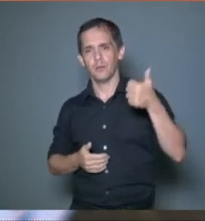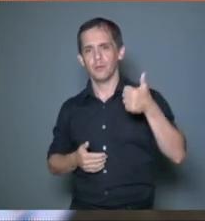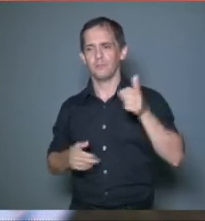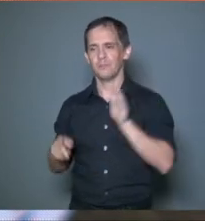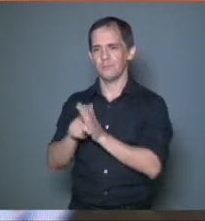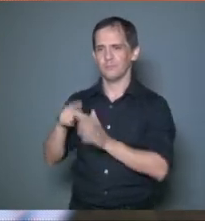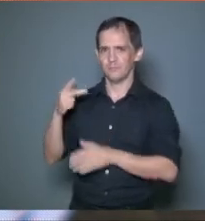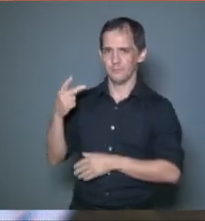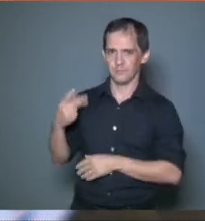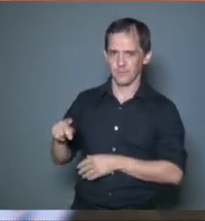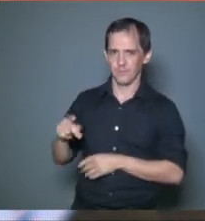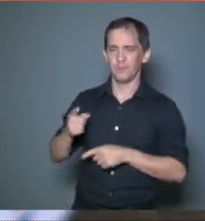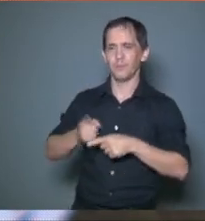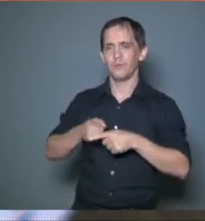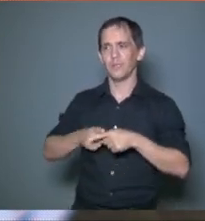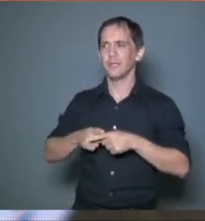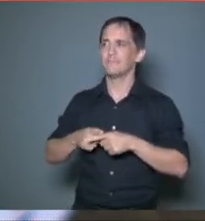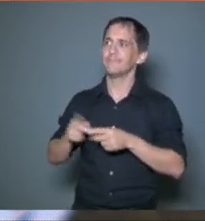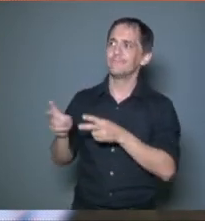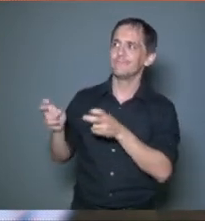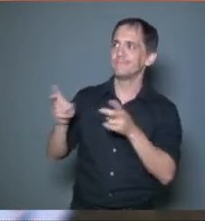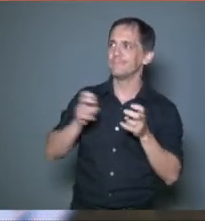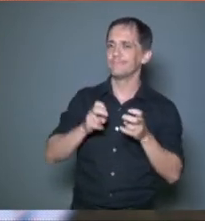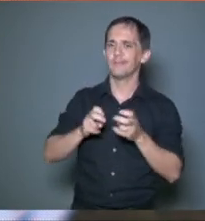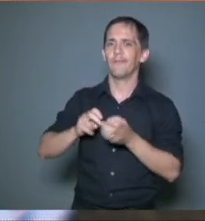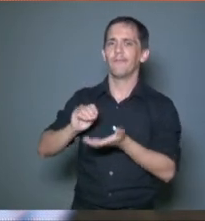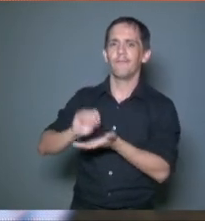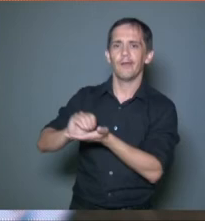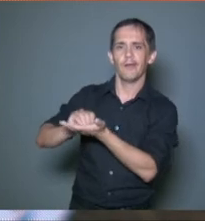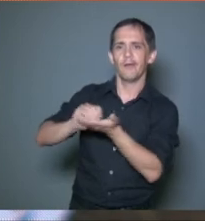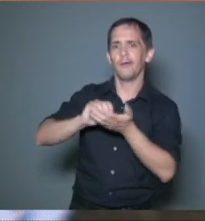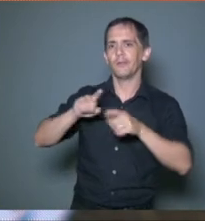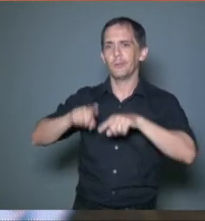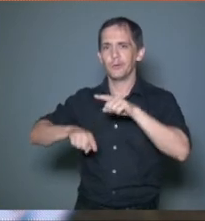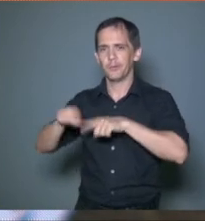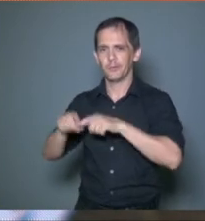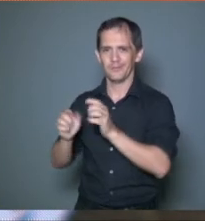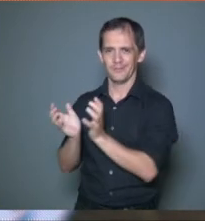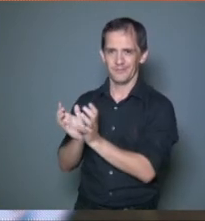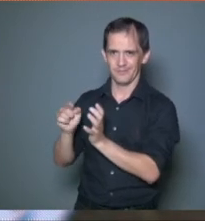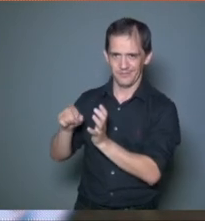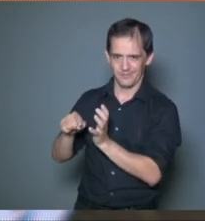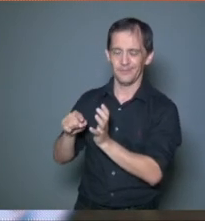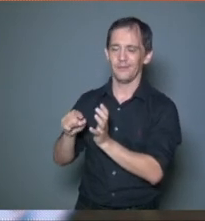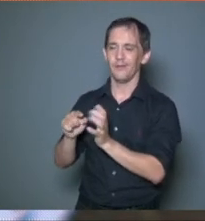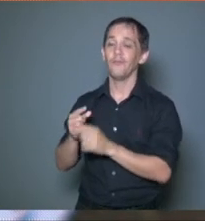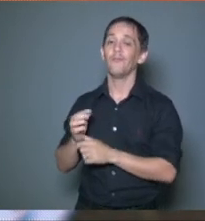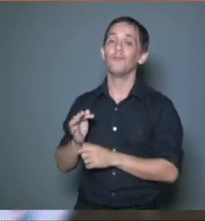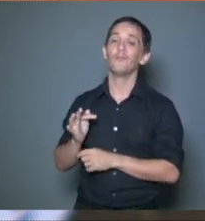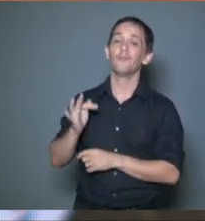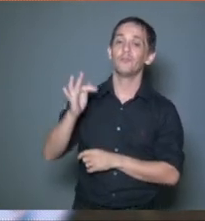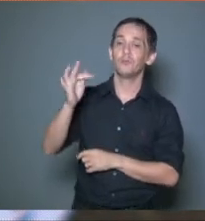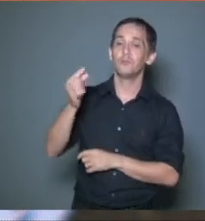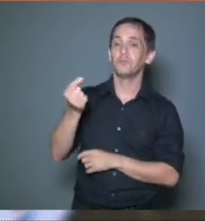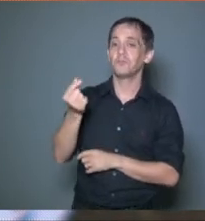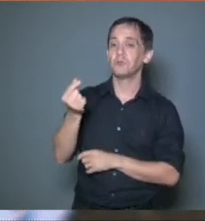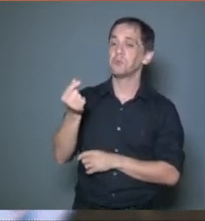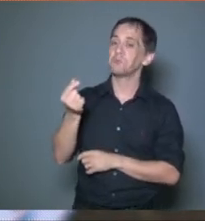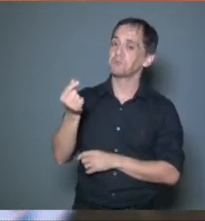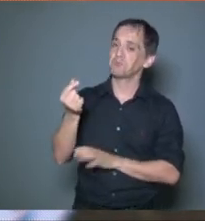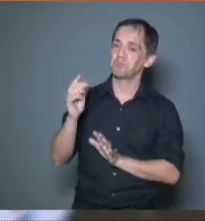because we think there will be better prices for commodities because of shortage in commodity supply and the future prices.